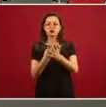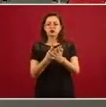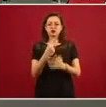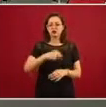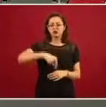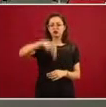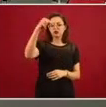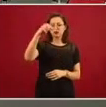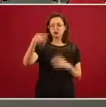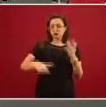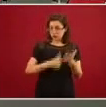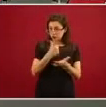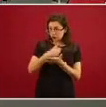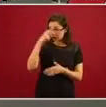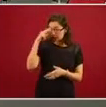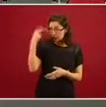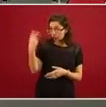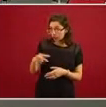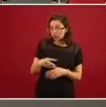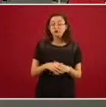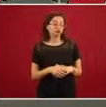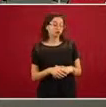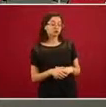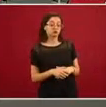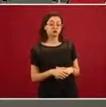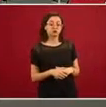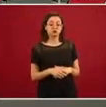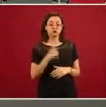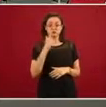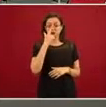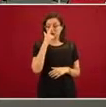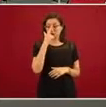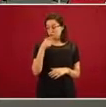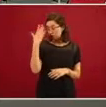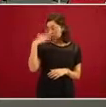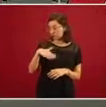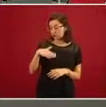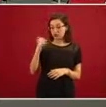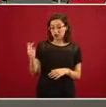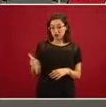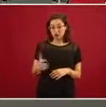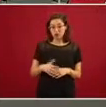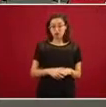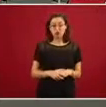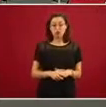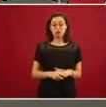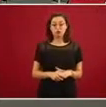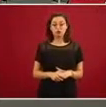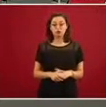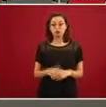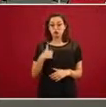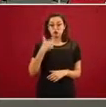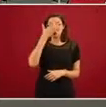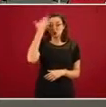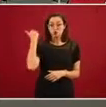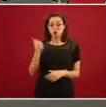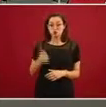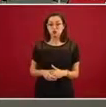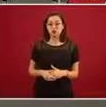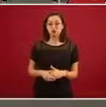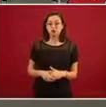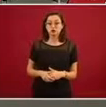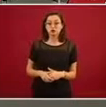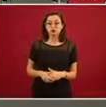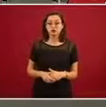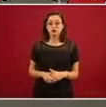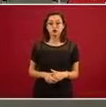COVID. And you talk about this? I don't have the information. Do you have the information regarding this?